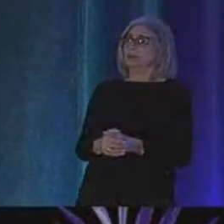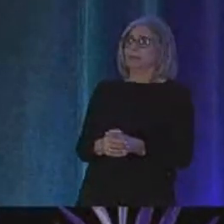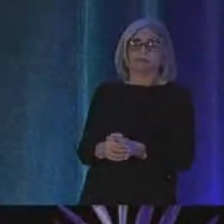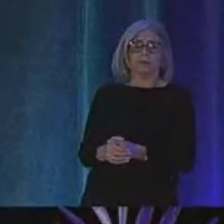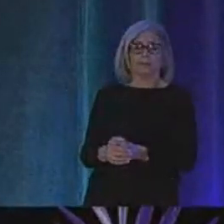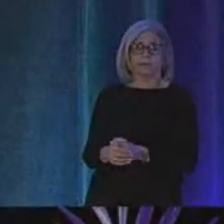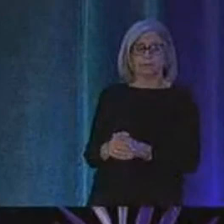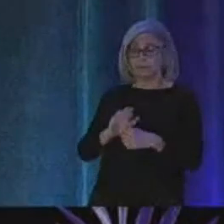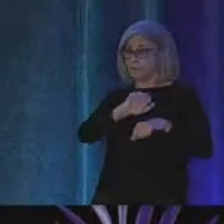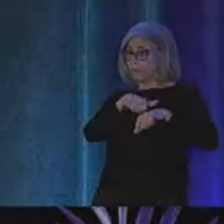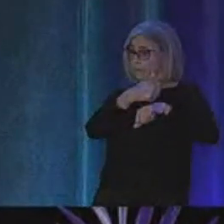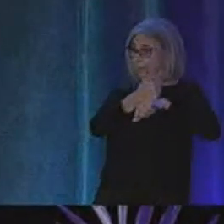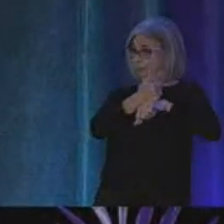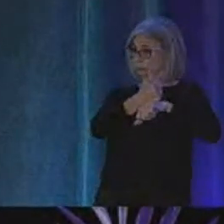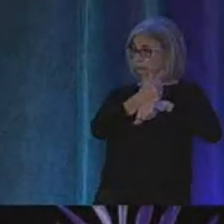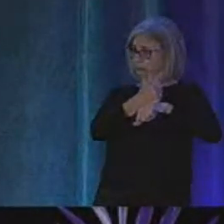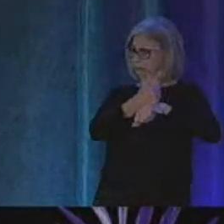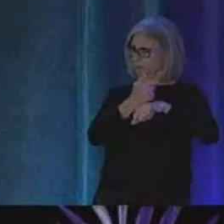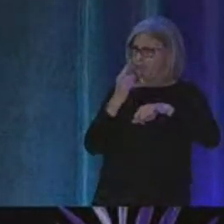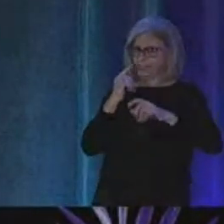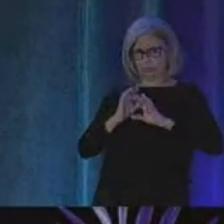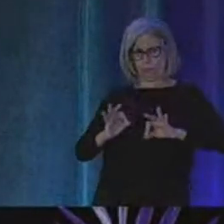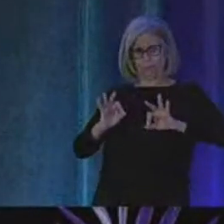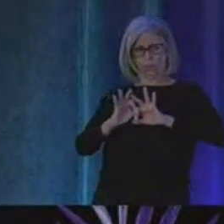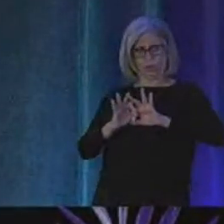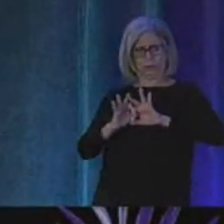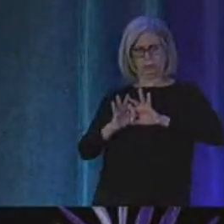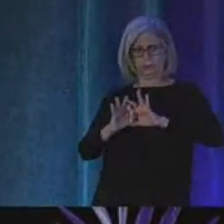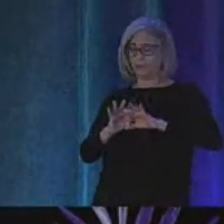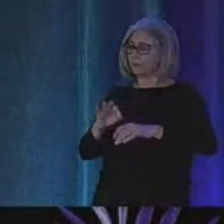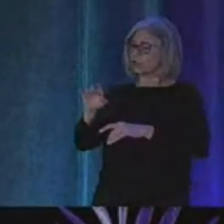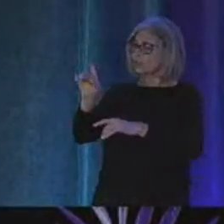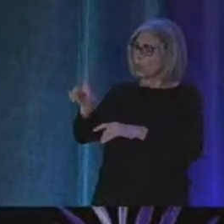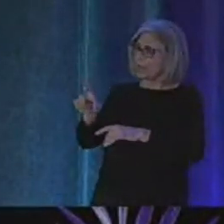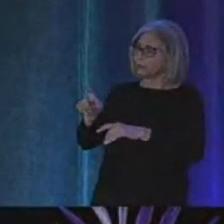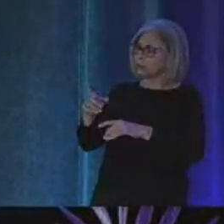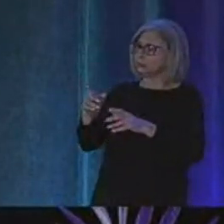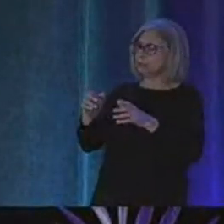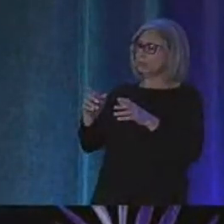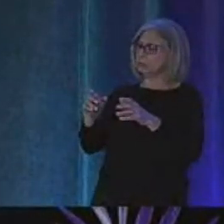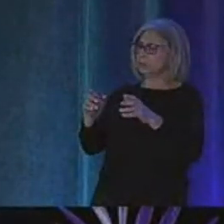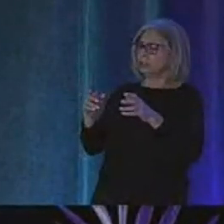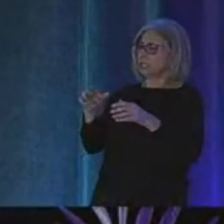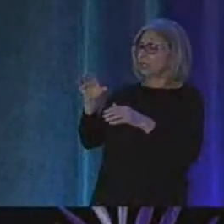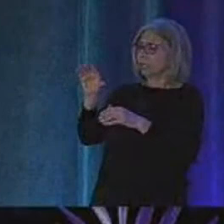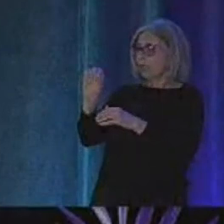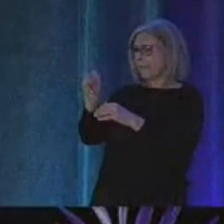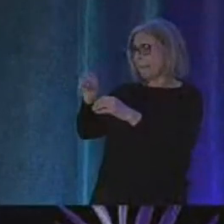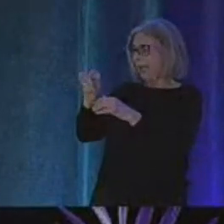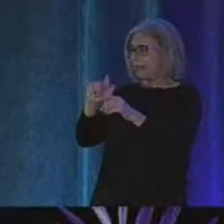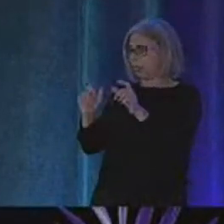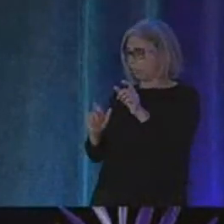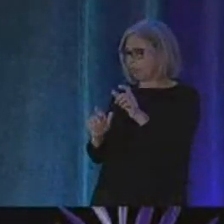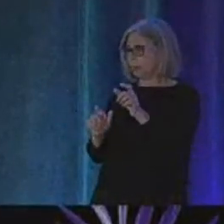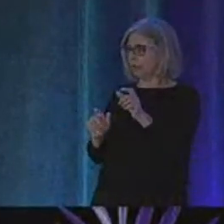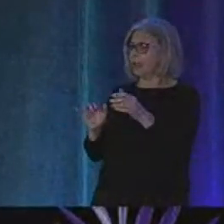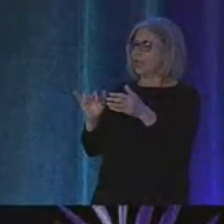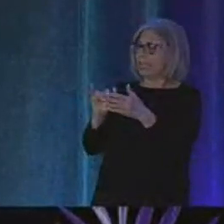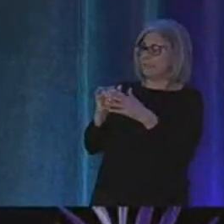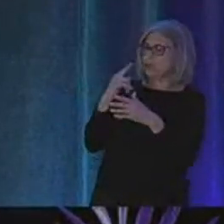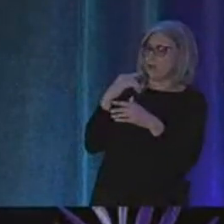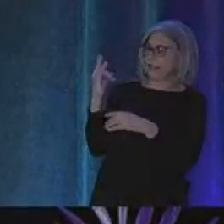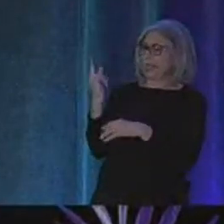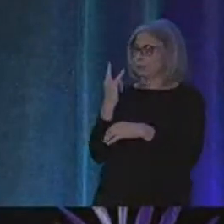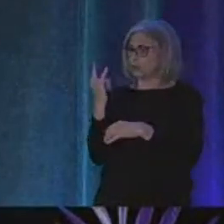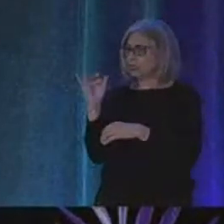So builds, I think it's important to talk about builds. So you actually have to compile, again, to native code. And that uses Android